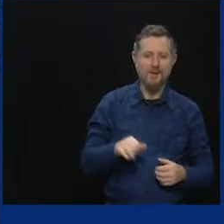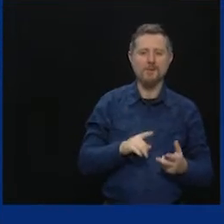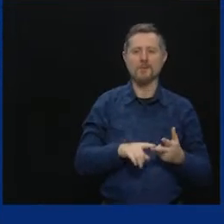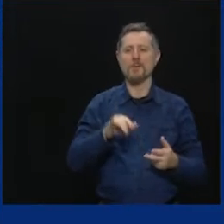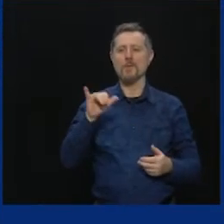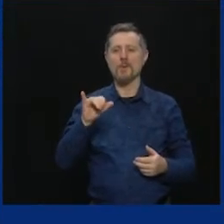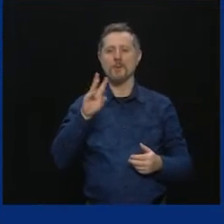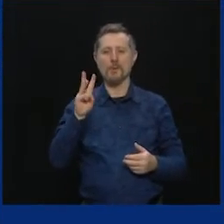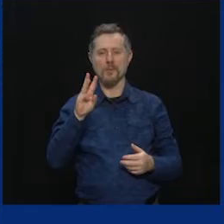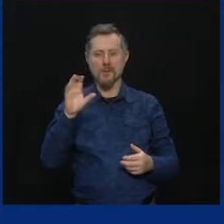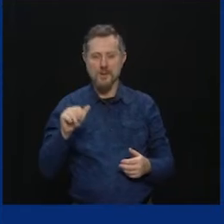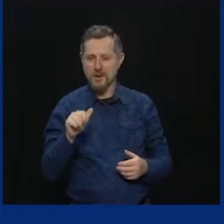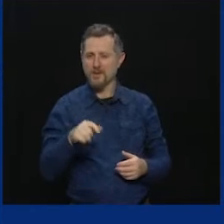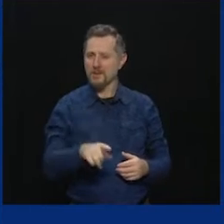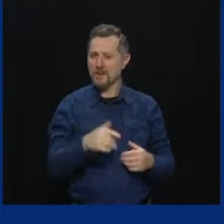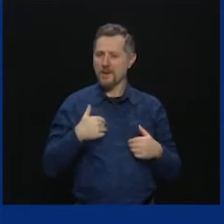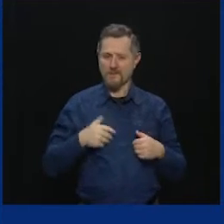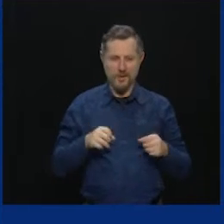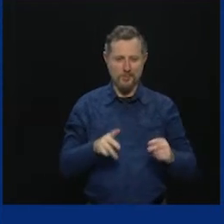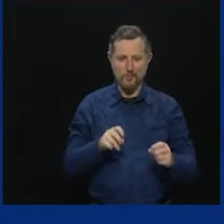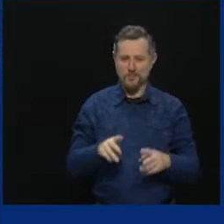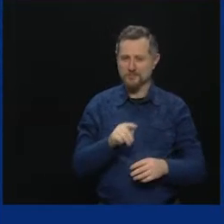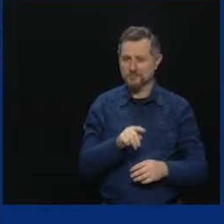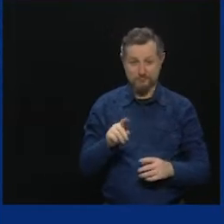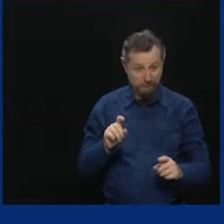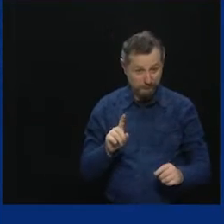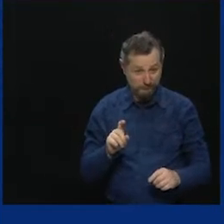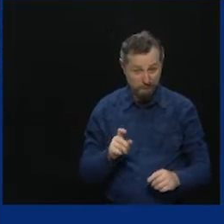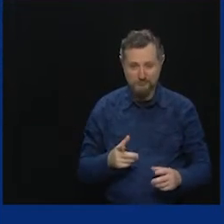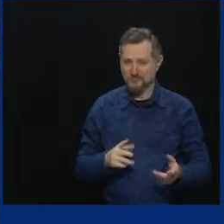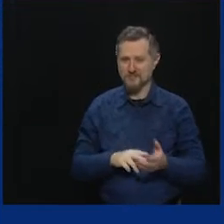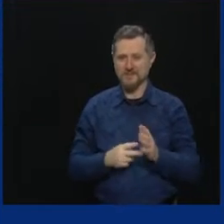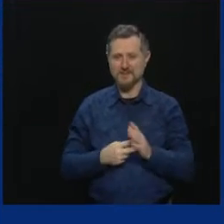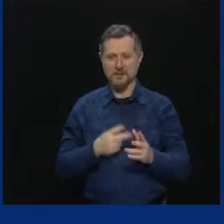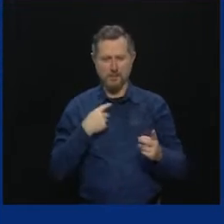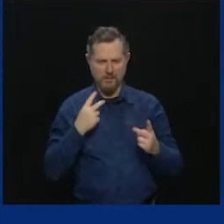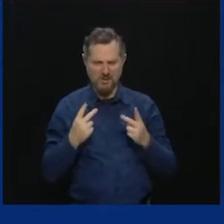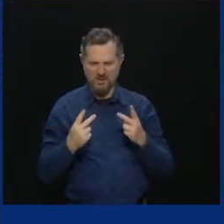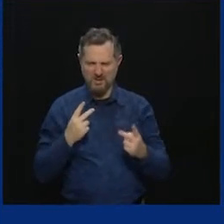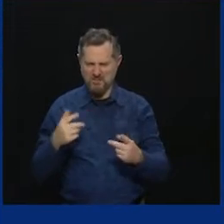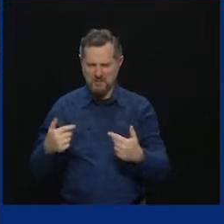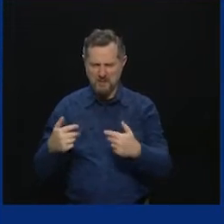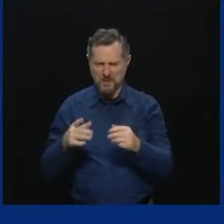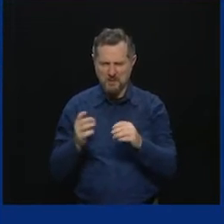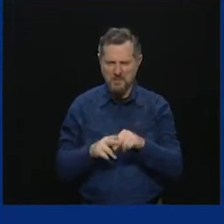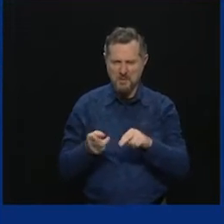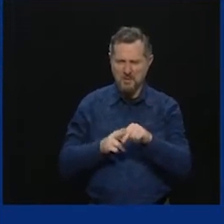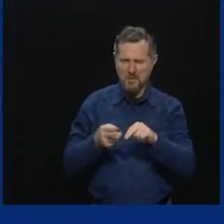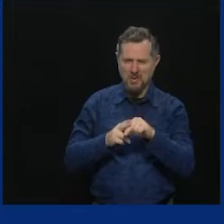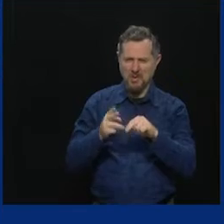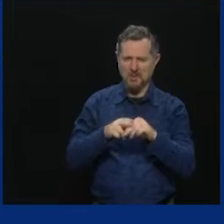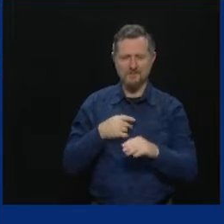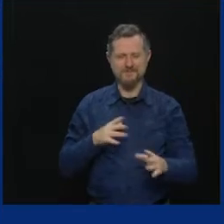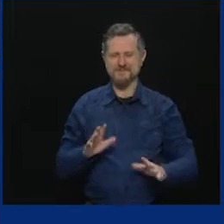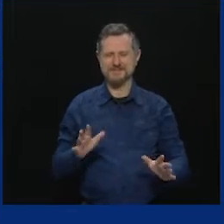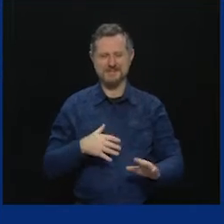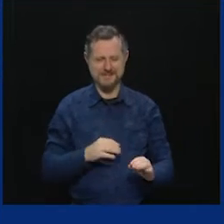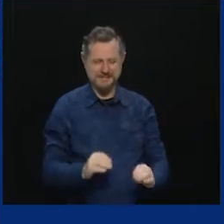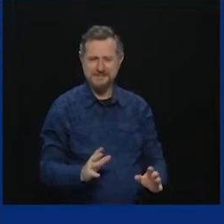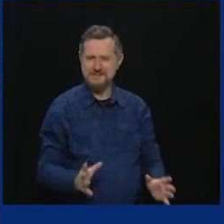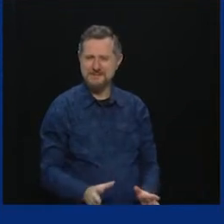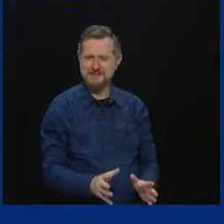them that there is another path forward so we can stop the generational cycle of